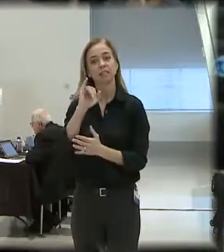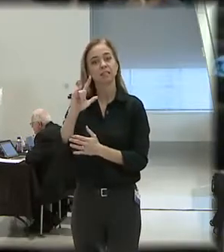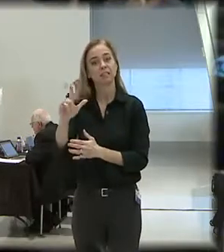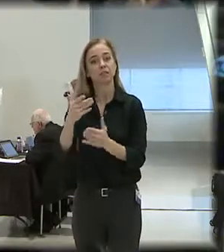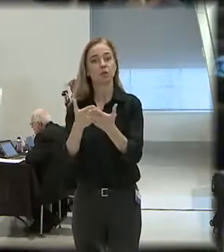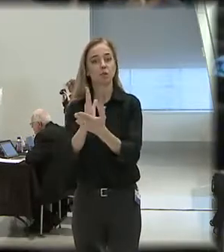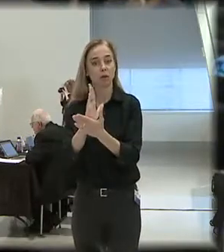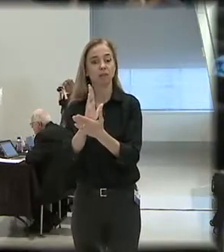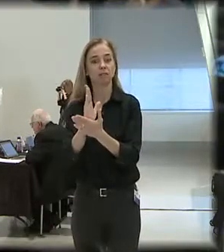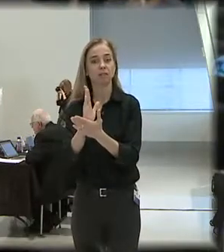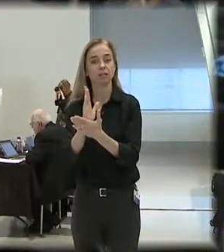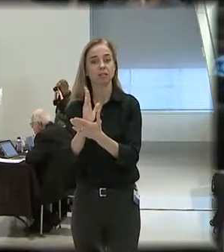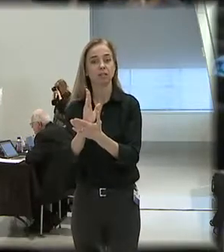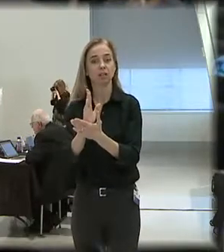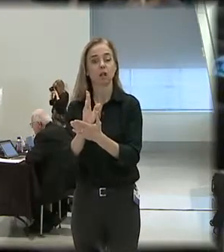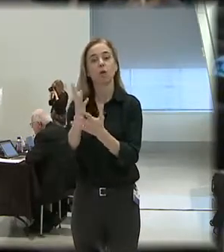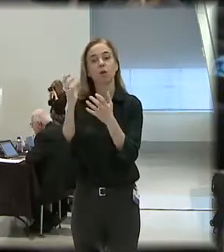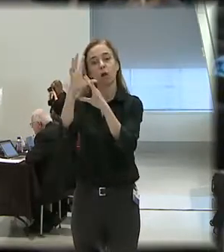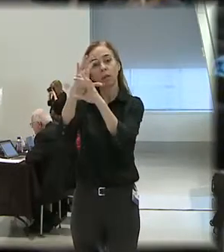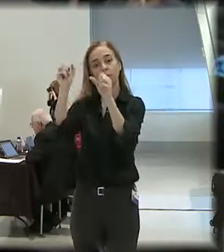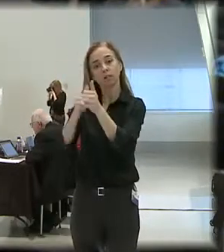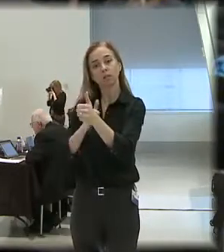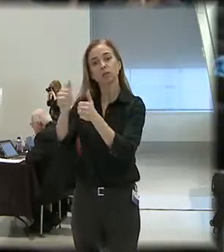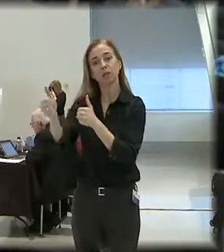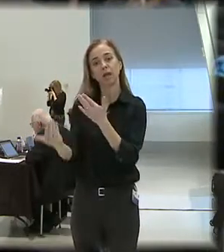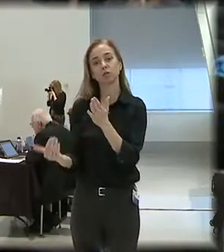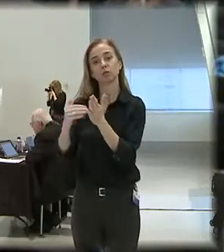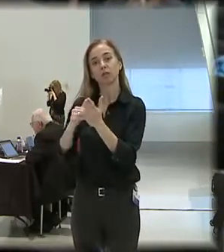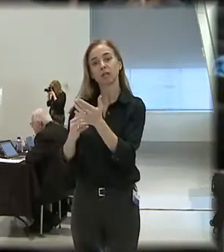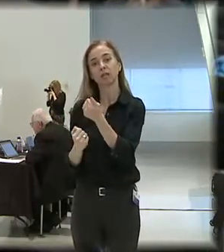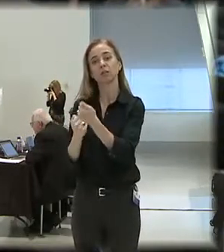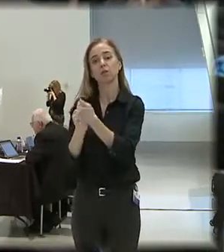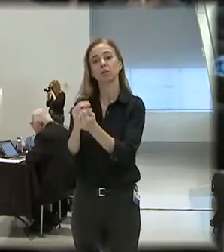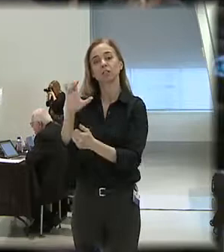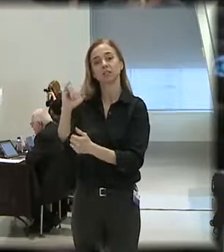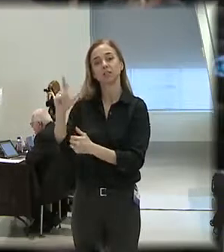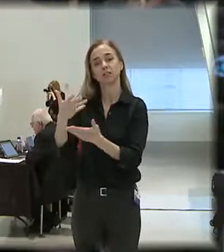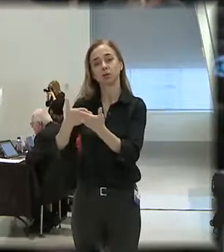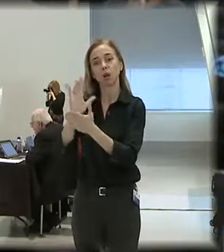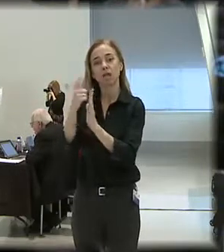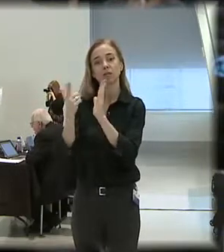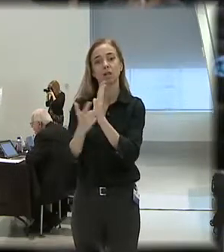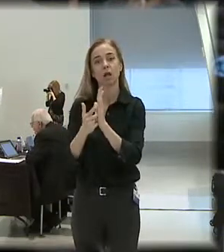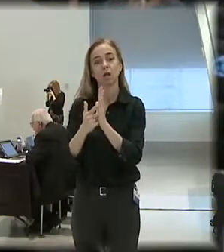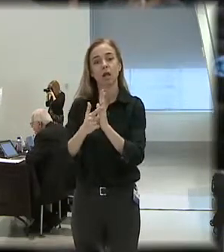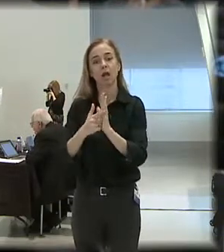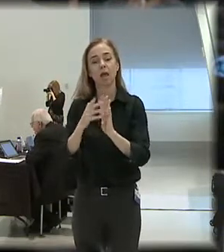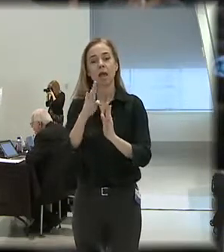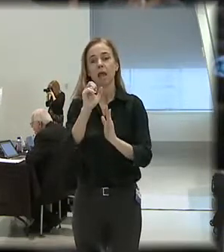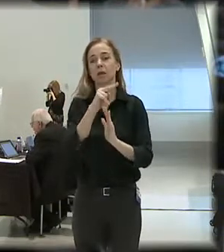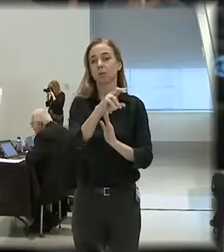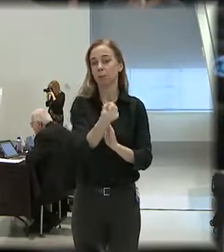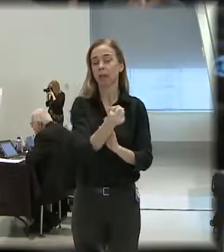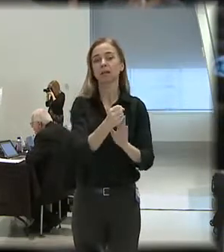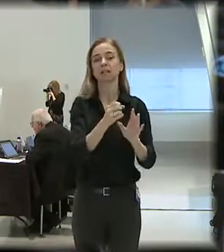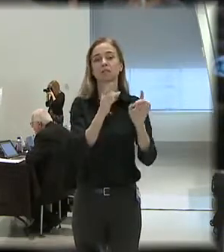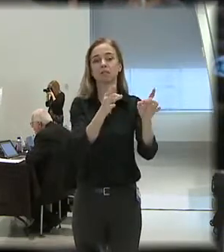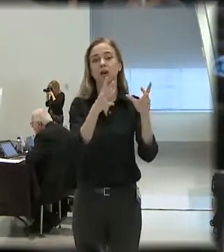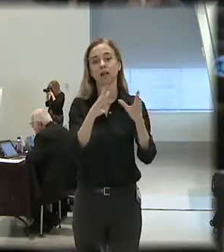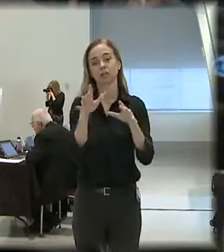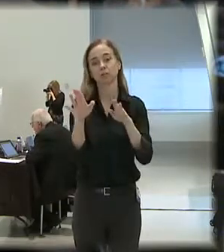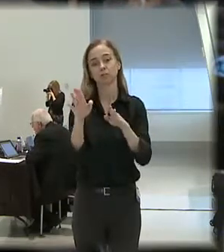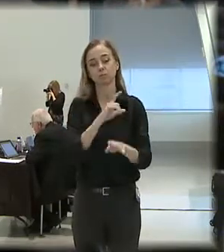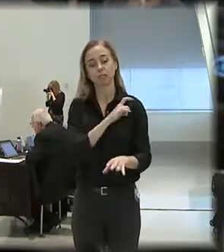enforcement. We urge the President to pass an executive order that reinforces and expands the civil rights law and bans on discriminatory violent